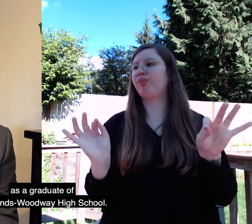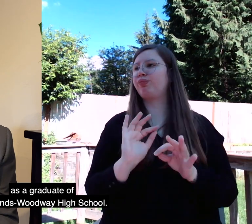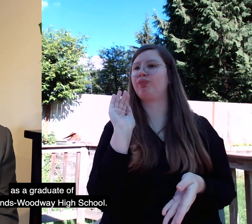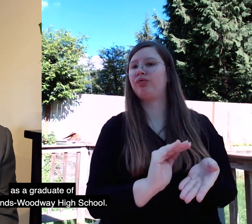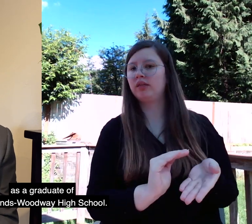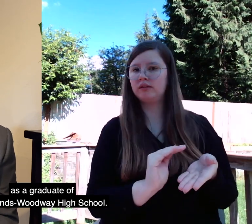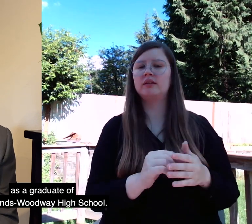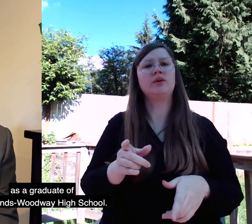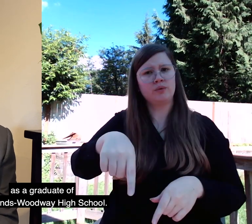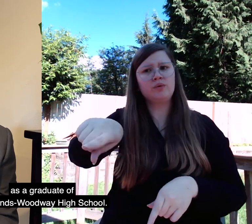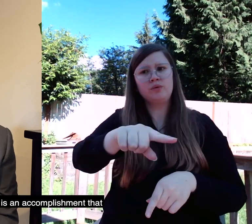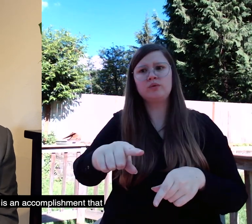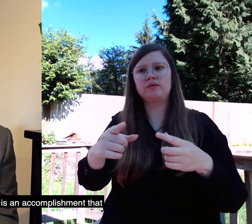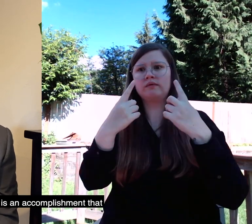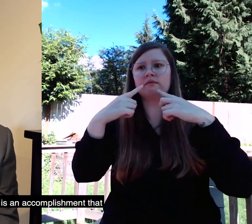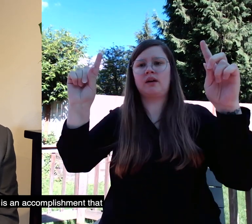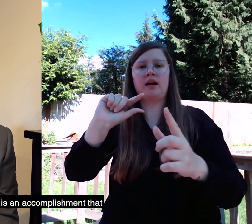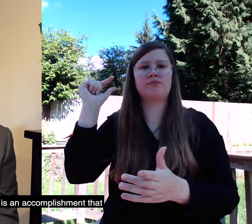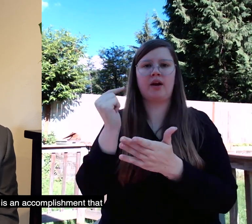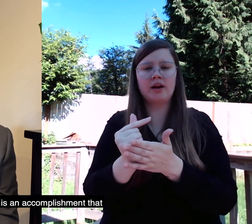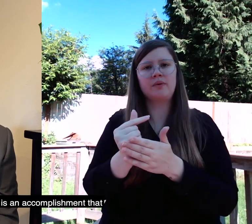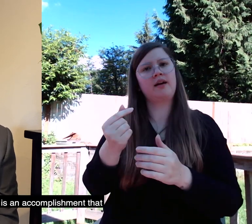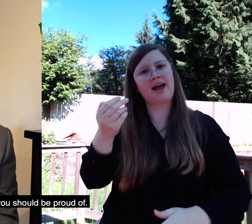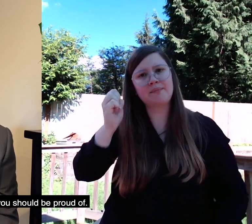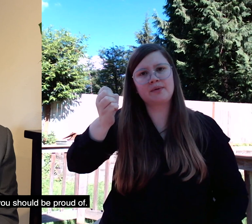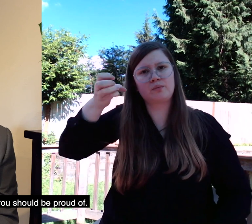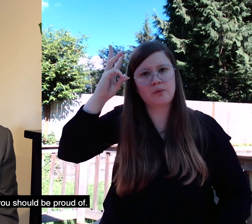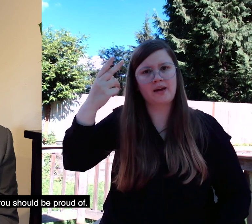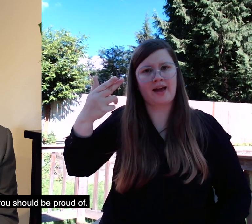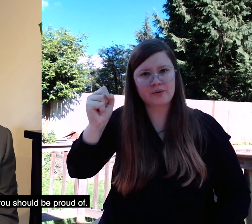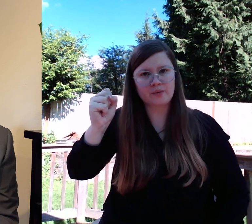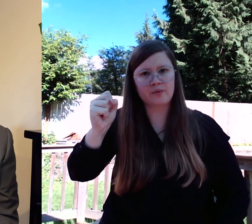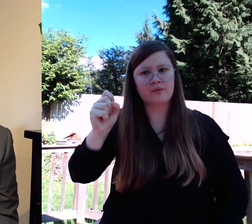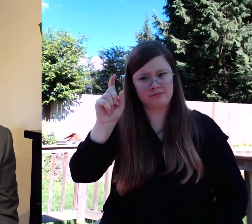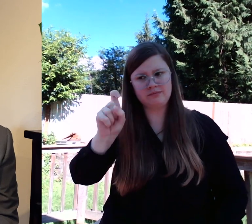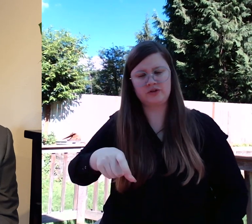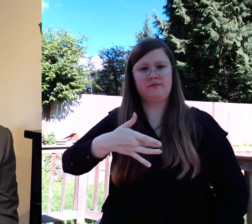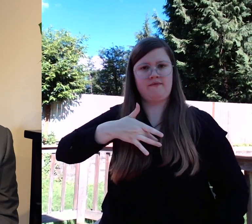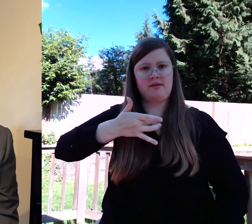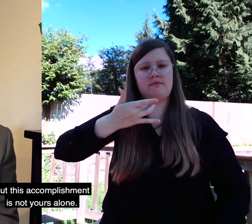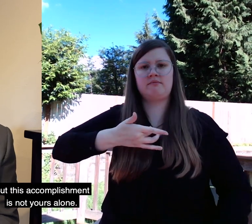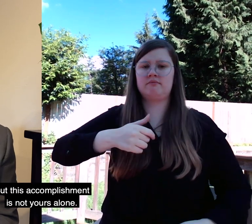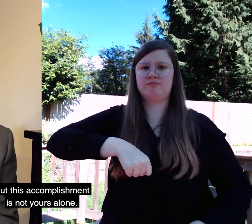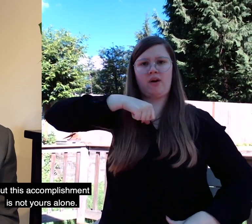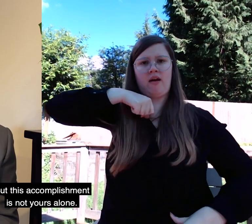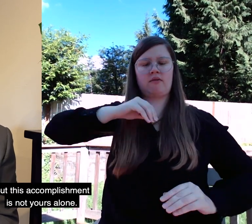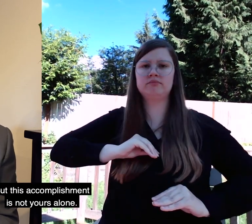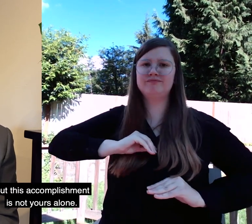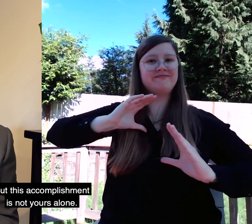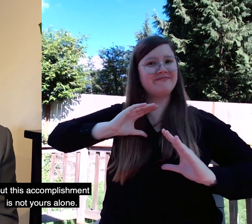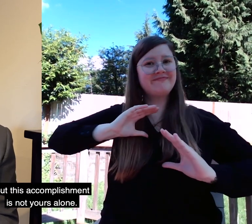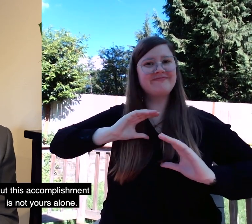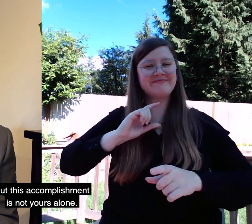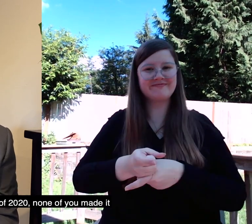a graduate of Edmonds Woodbury High School. This is an accomplishment that you should be proud of. But this